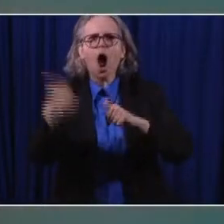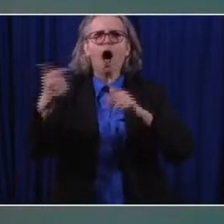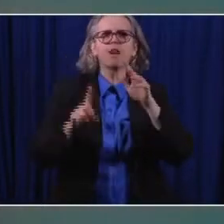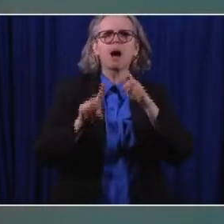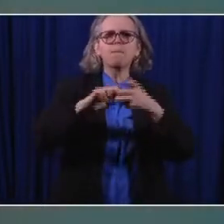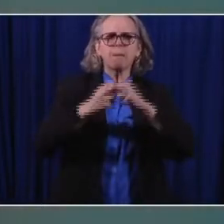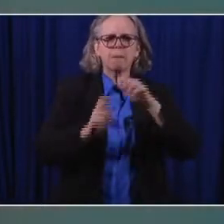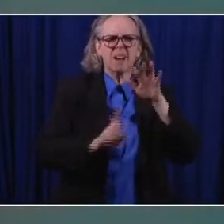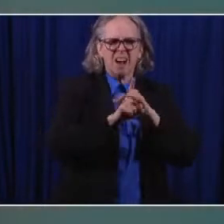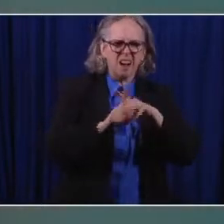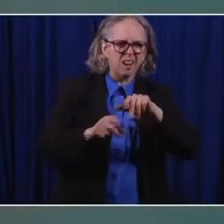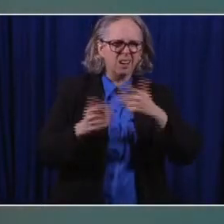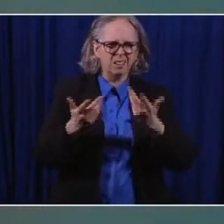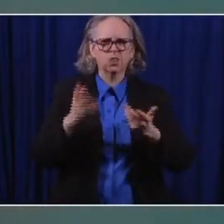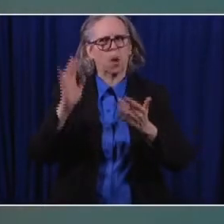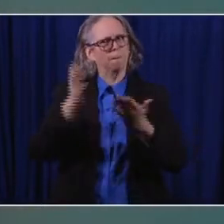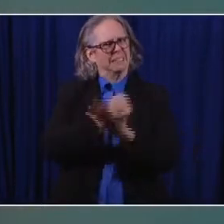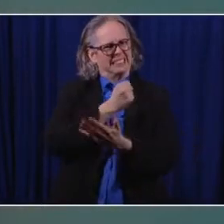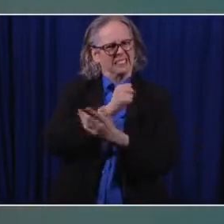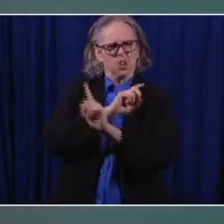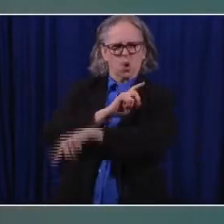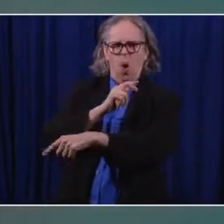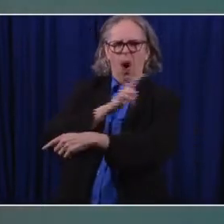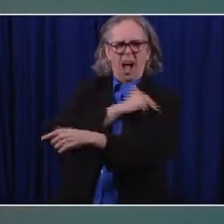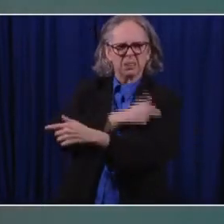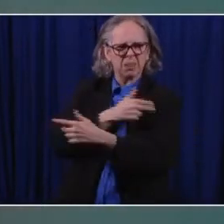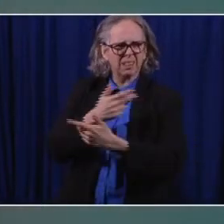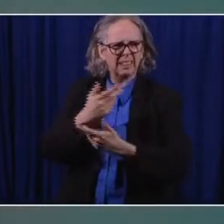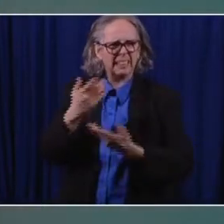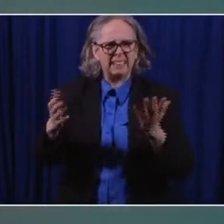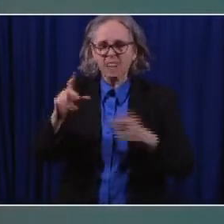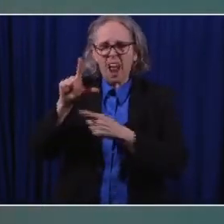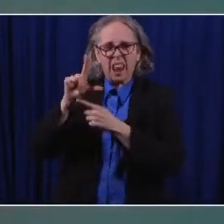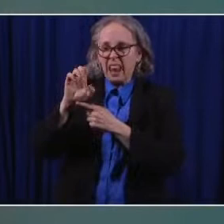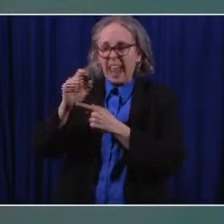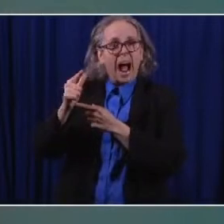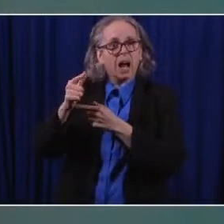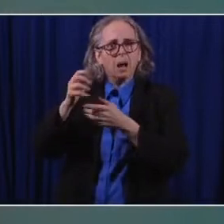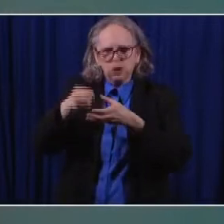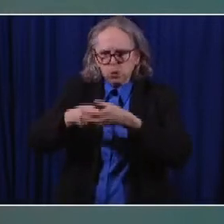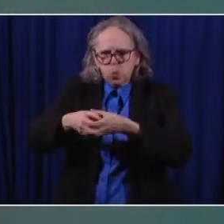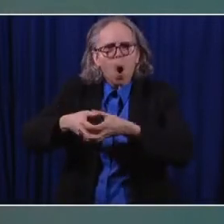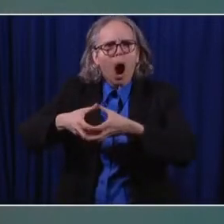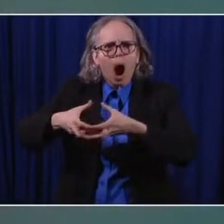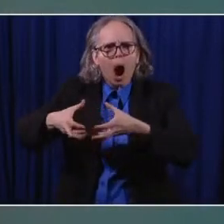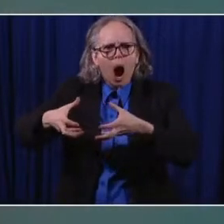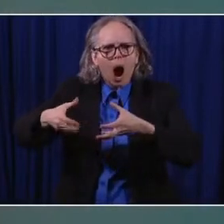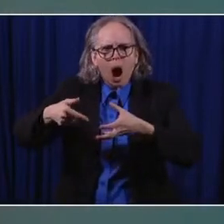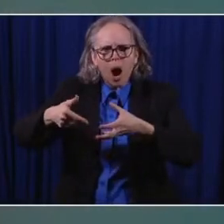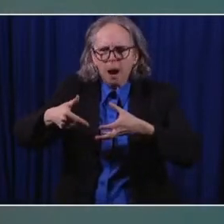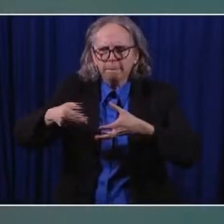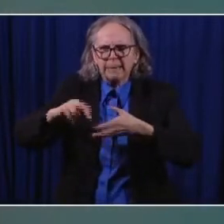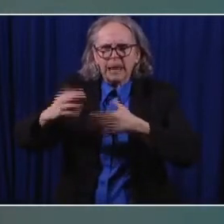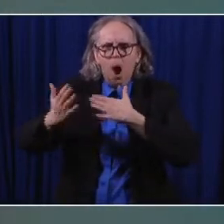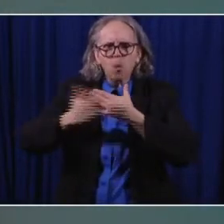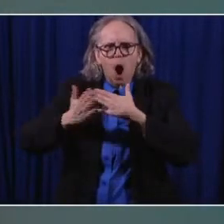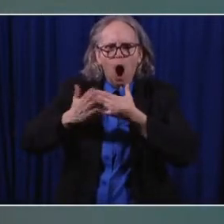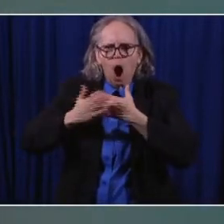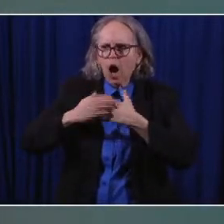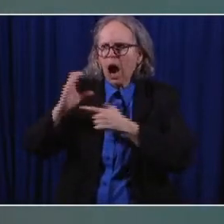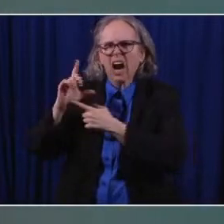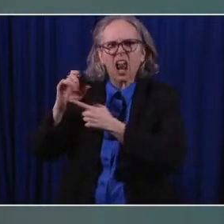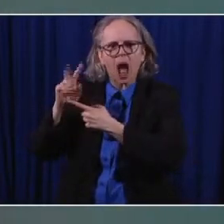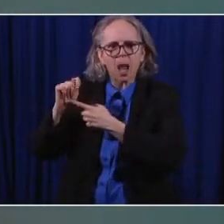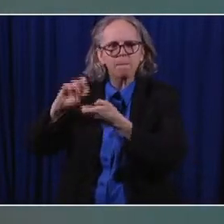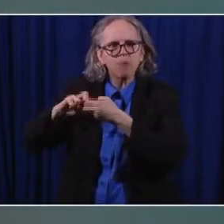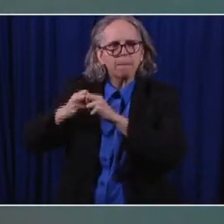leg swelling that's different from normal, those could be signs of clots in your legs, or even signs that your heart might